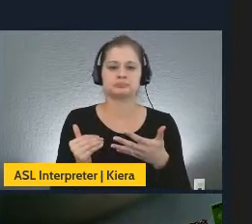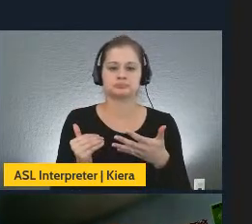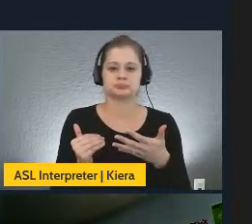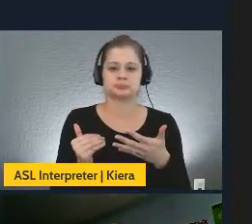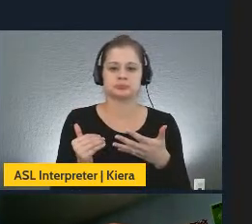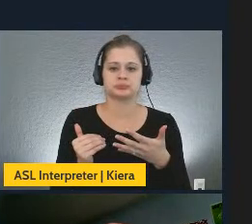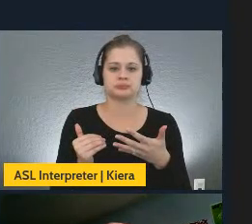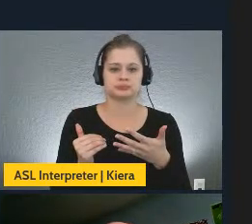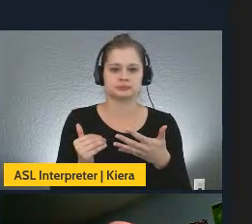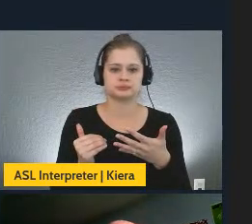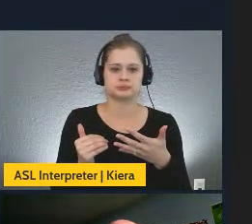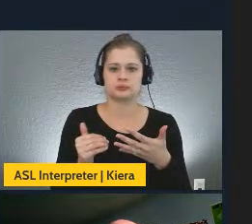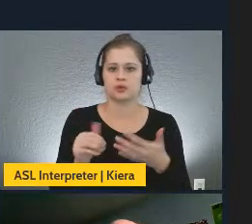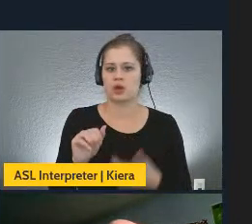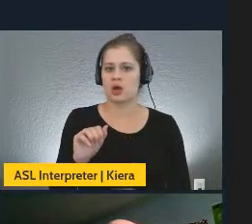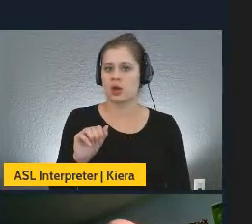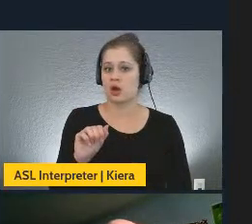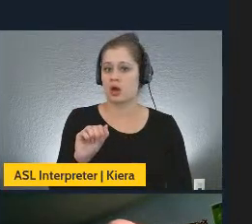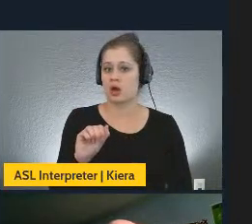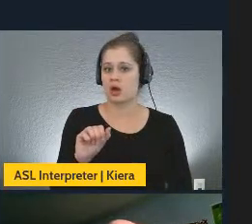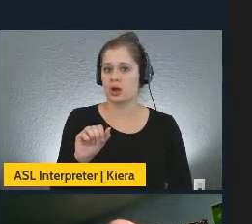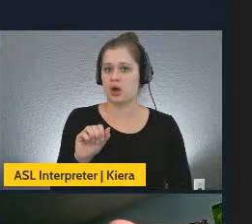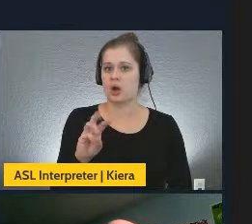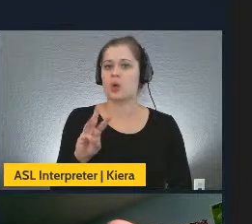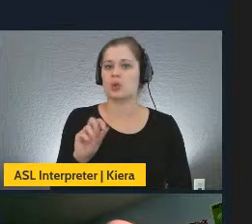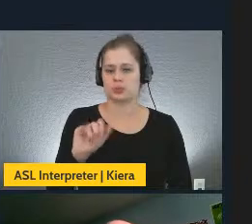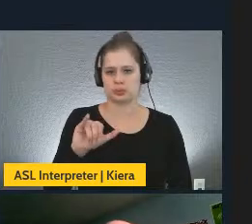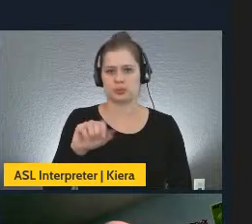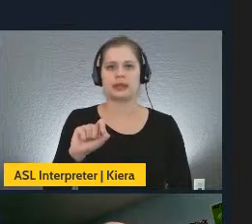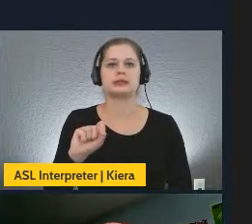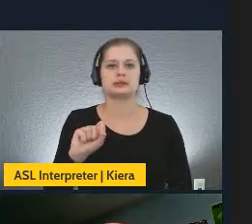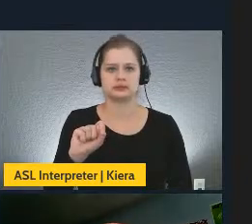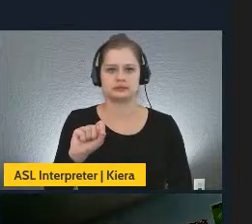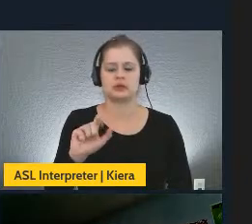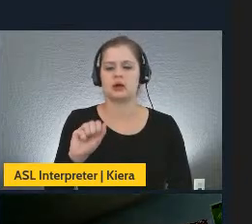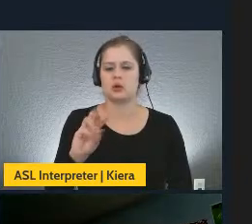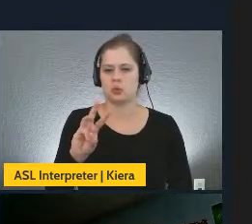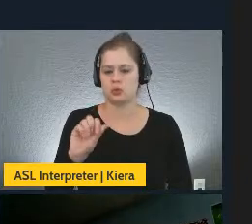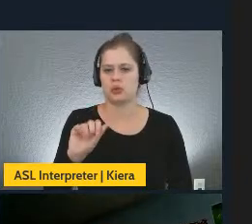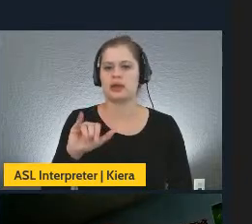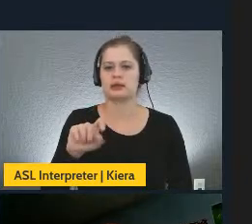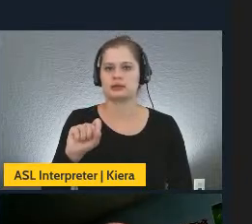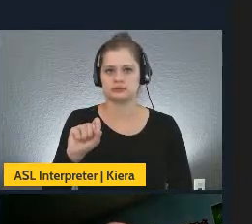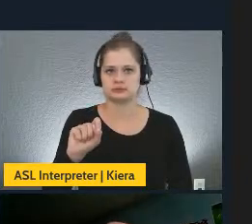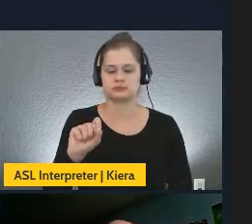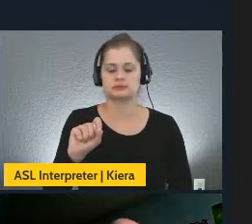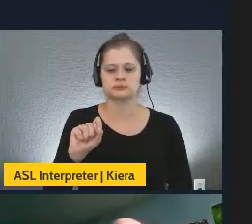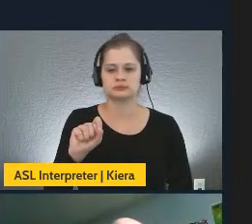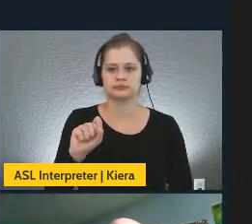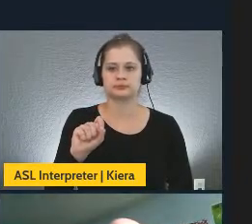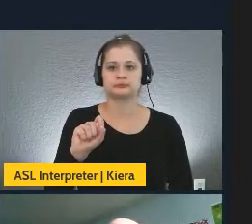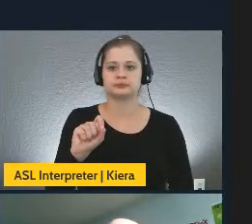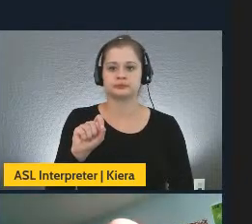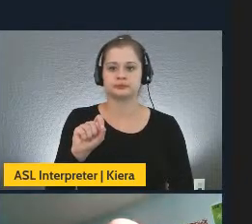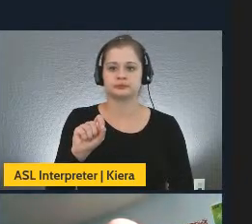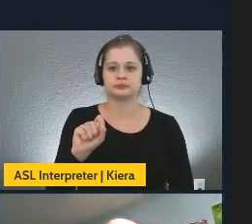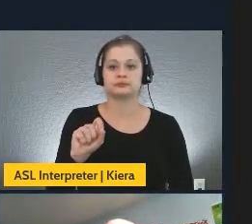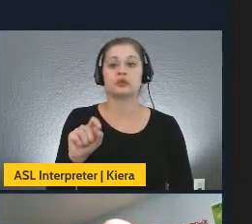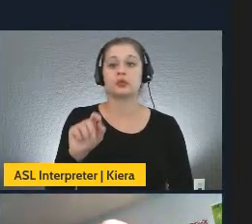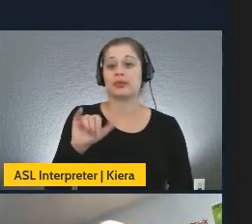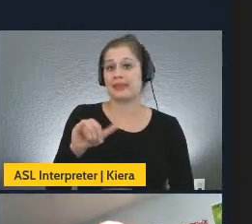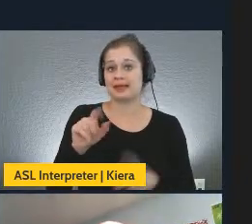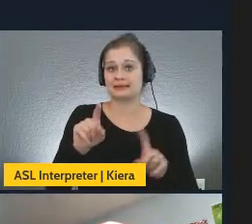And in the await, for the await step, the test client has a poll